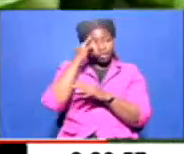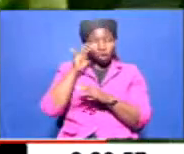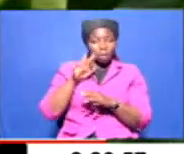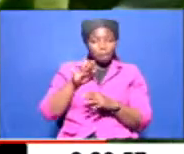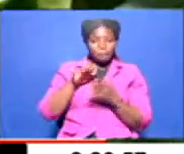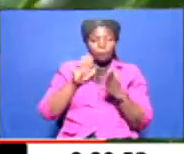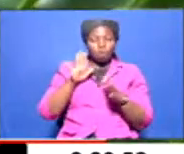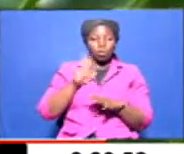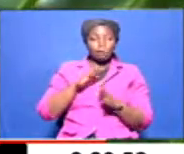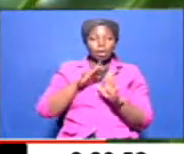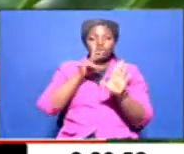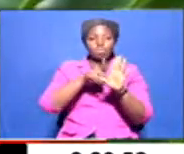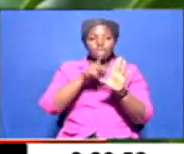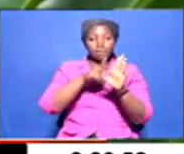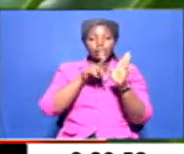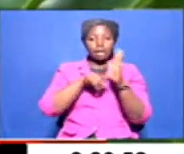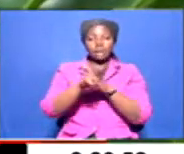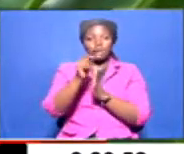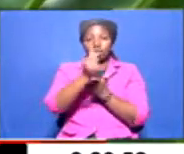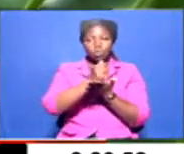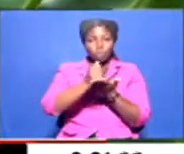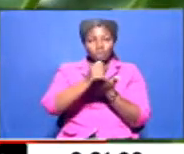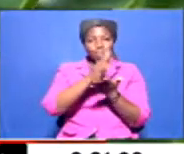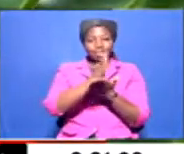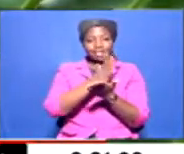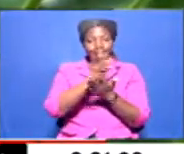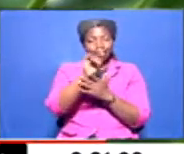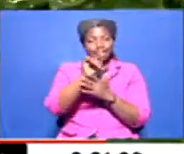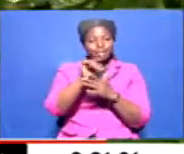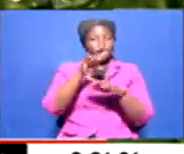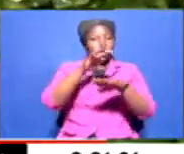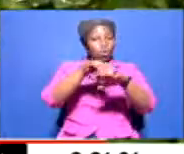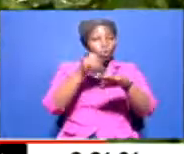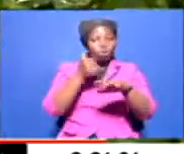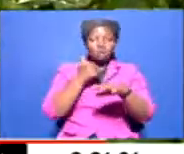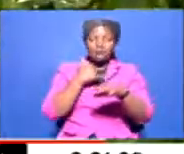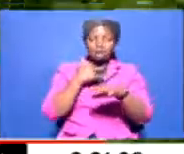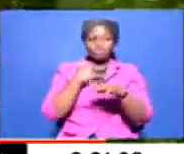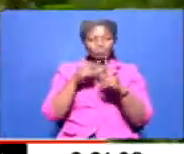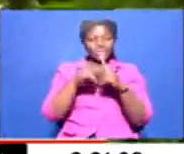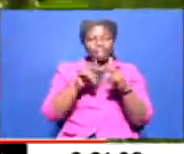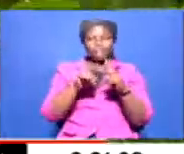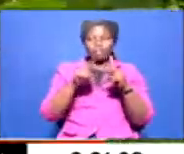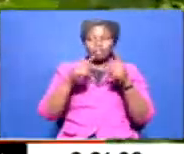coffee subsector. This clarion call seems to be making headways.